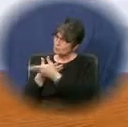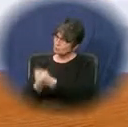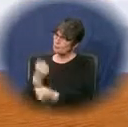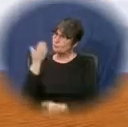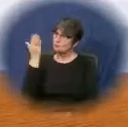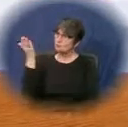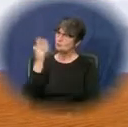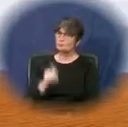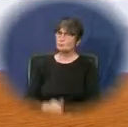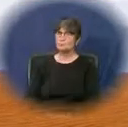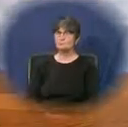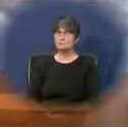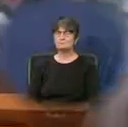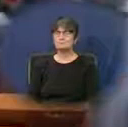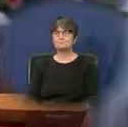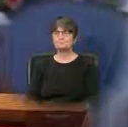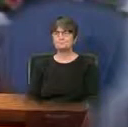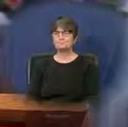in you.